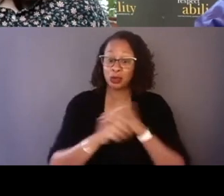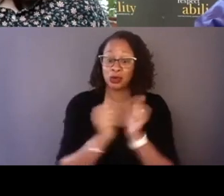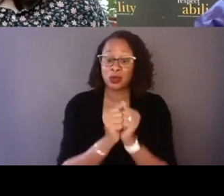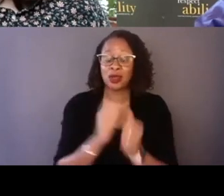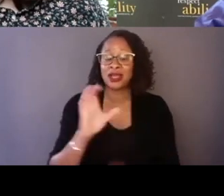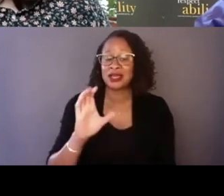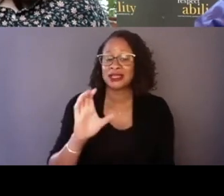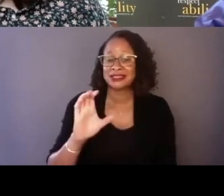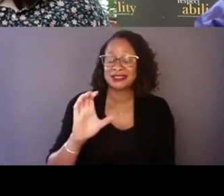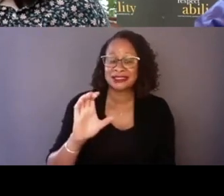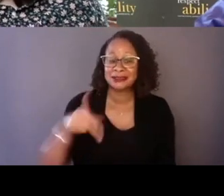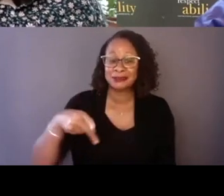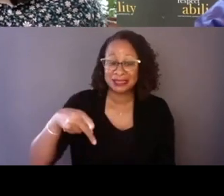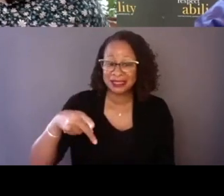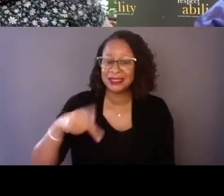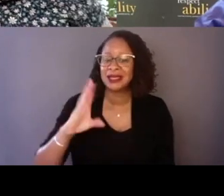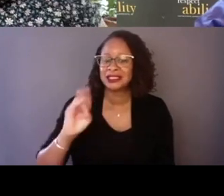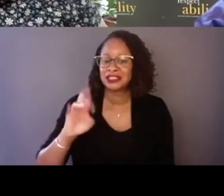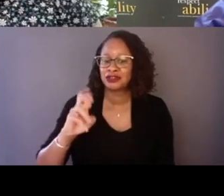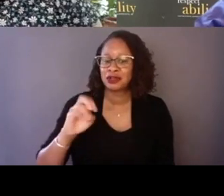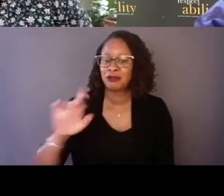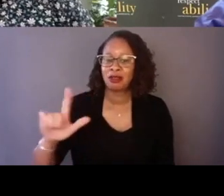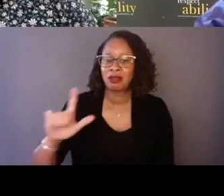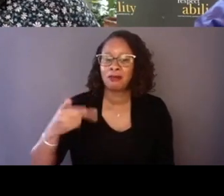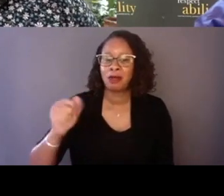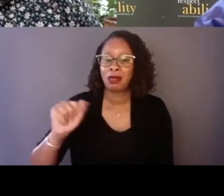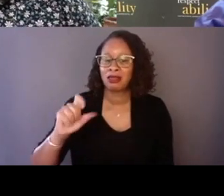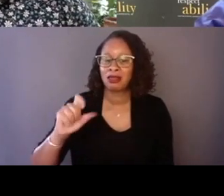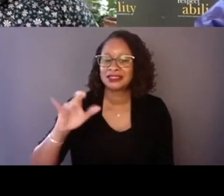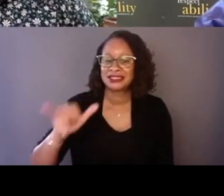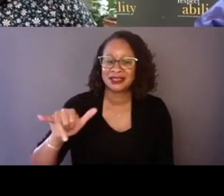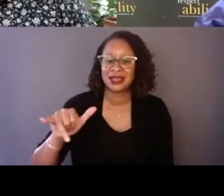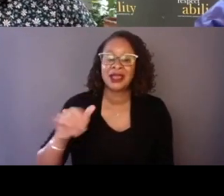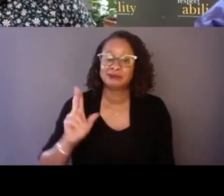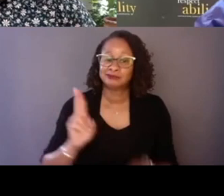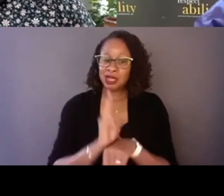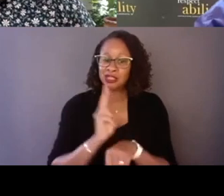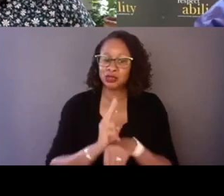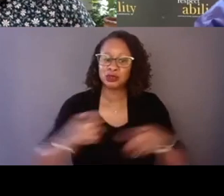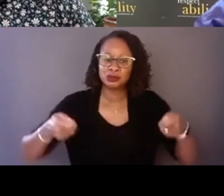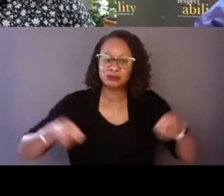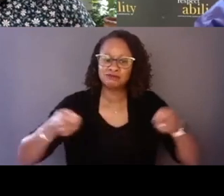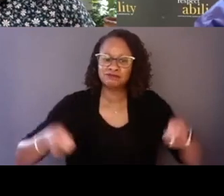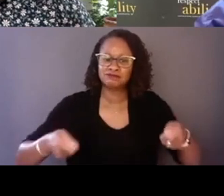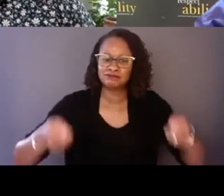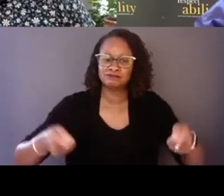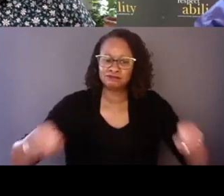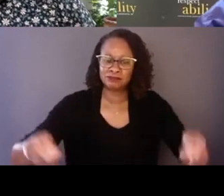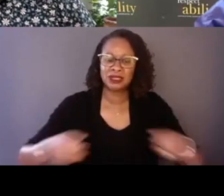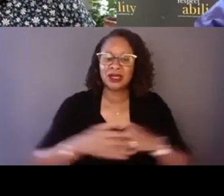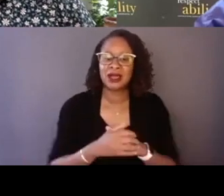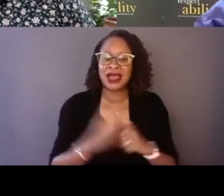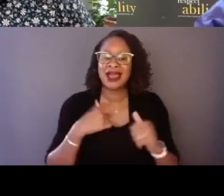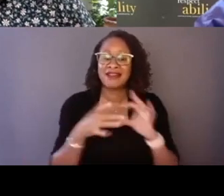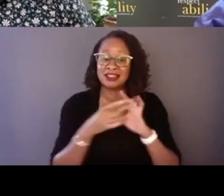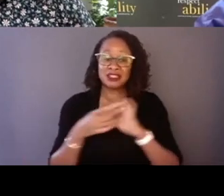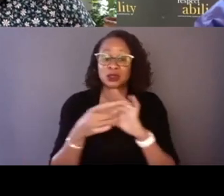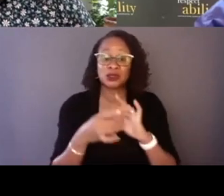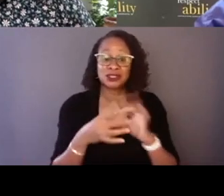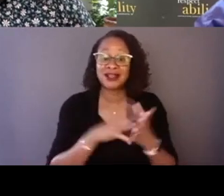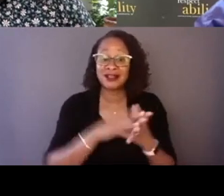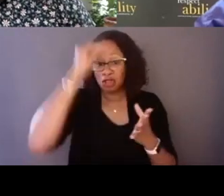cerebral palsy and I use a walker to get around and have associated learning